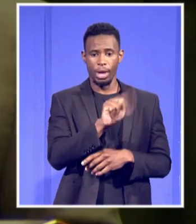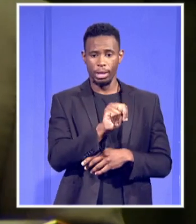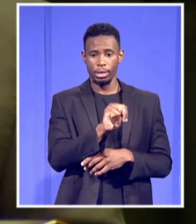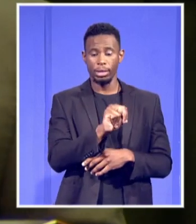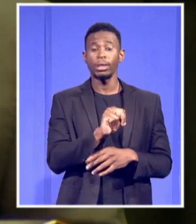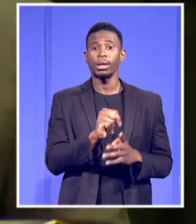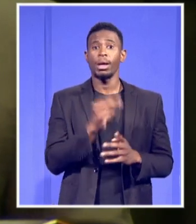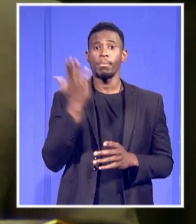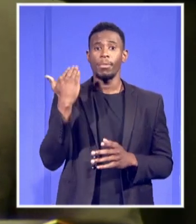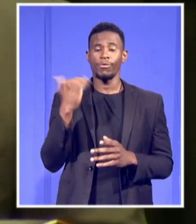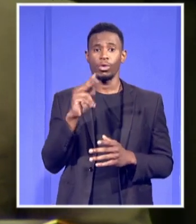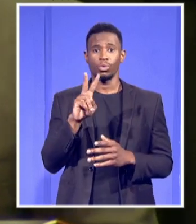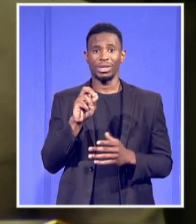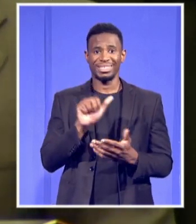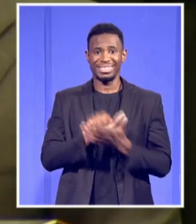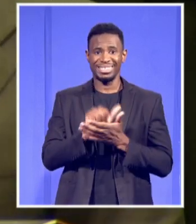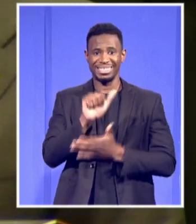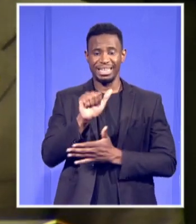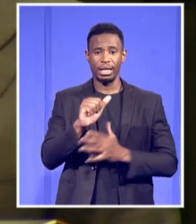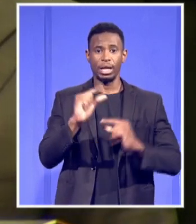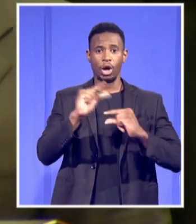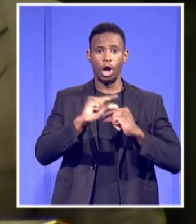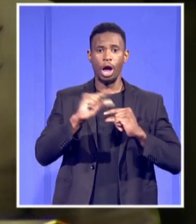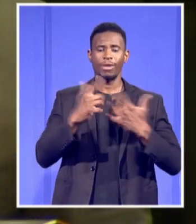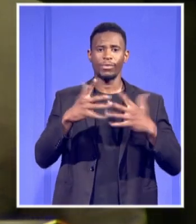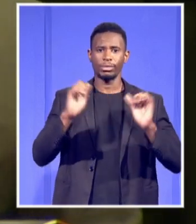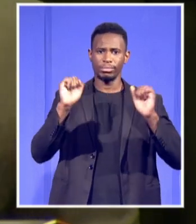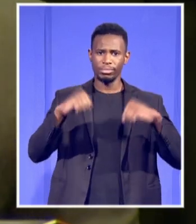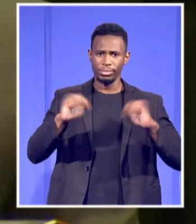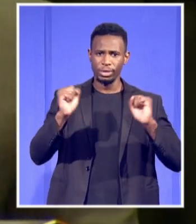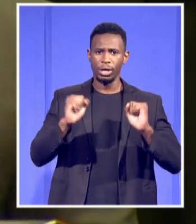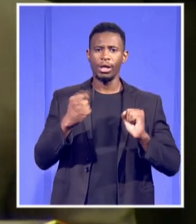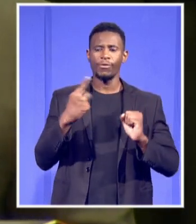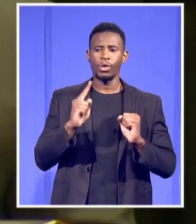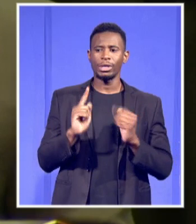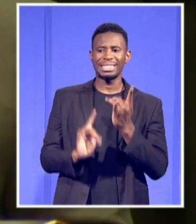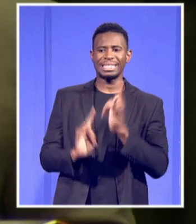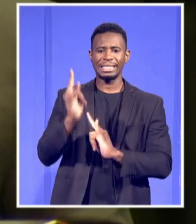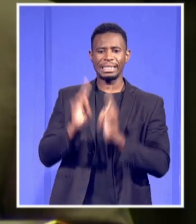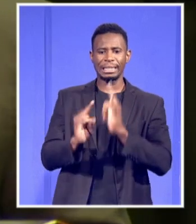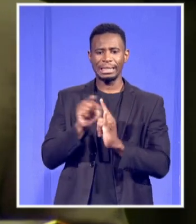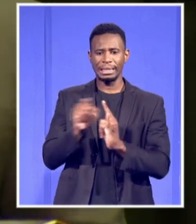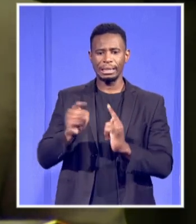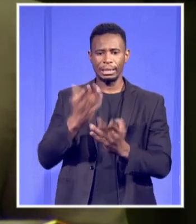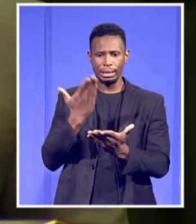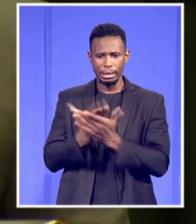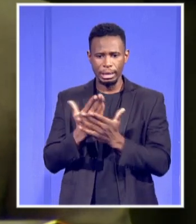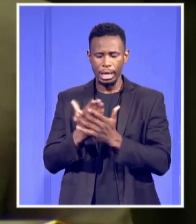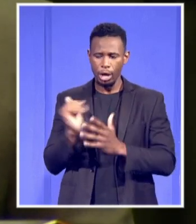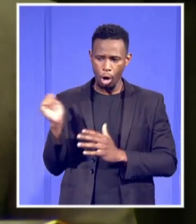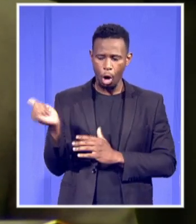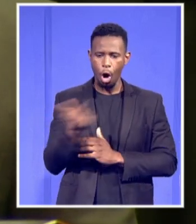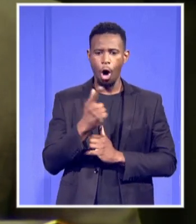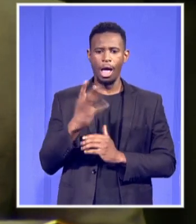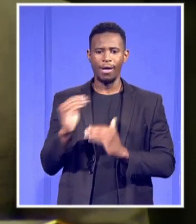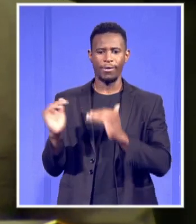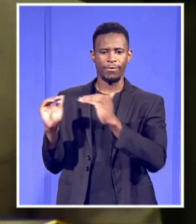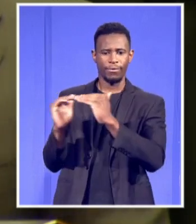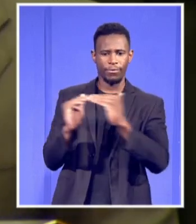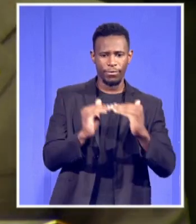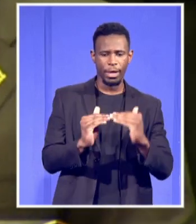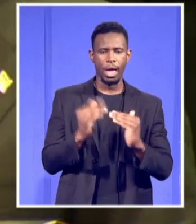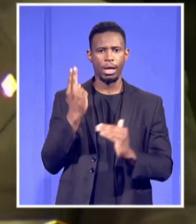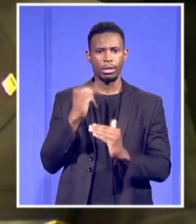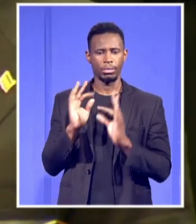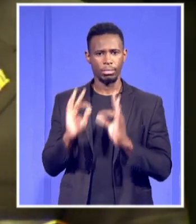2016 agreed to the Quito Declaration on Sustainable Cities and Human Settlements for All, known as the